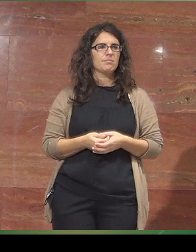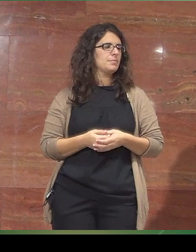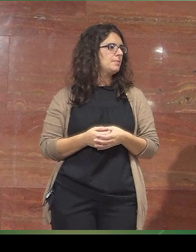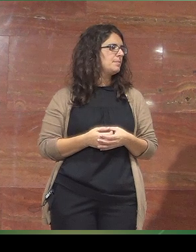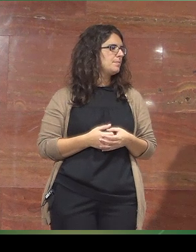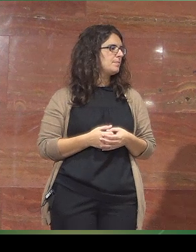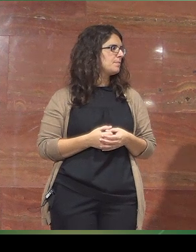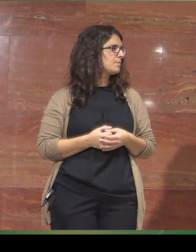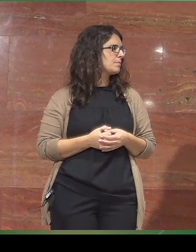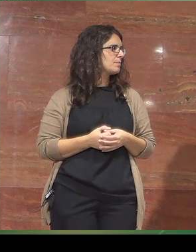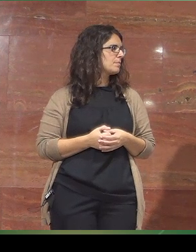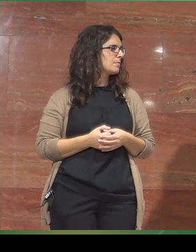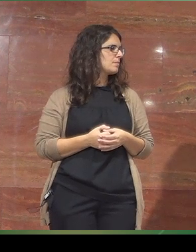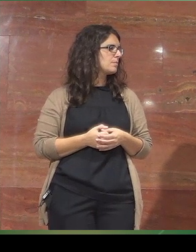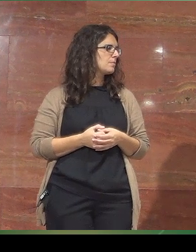York,